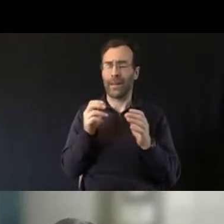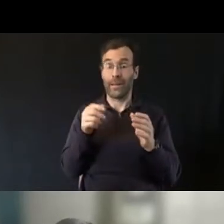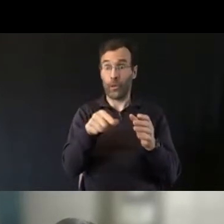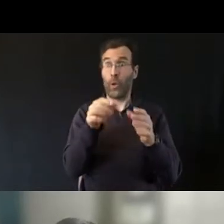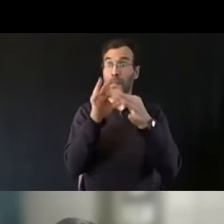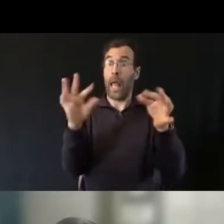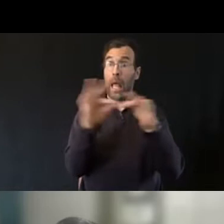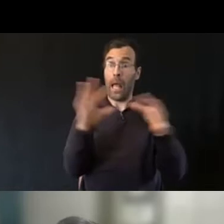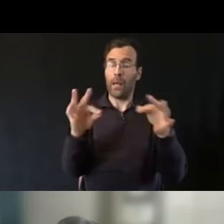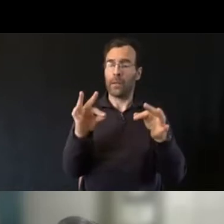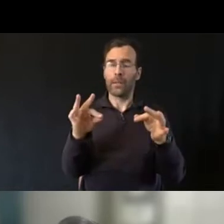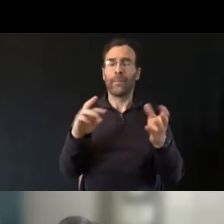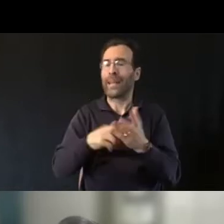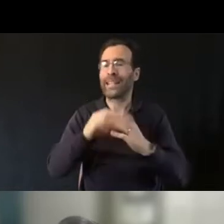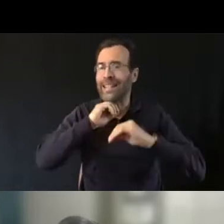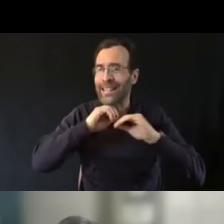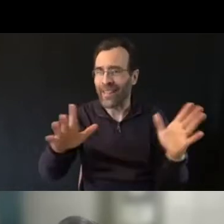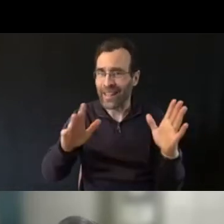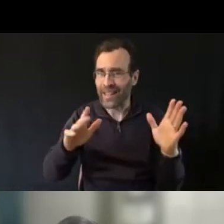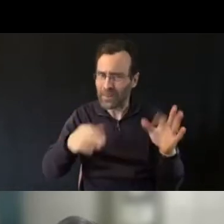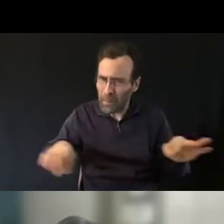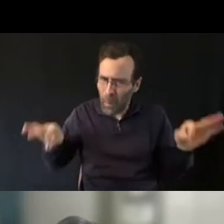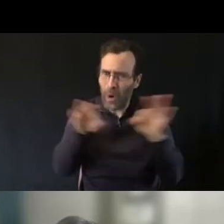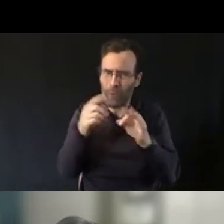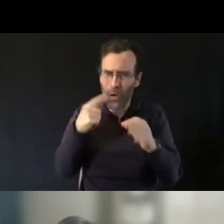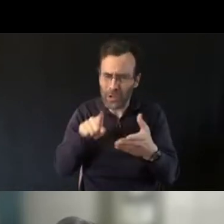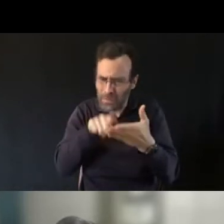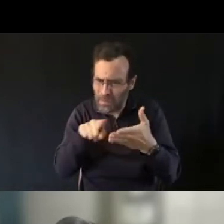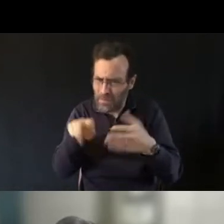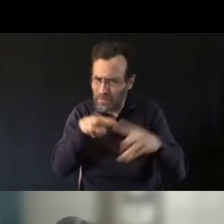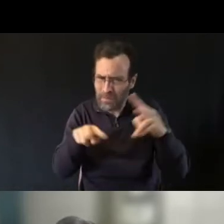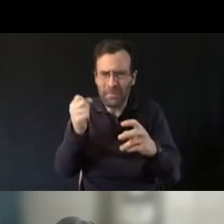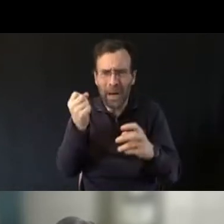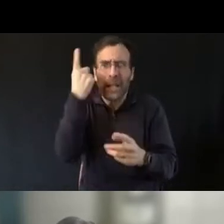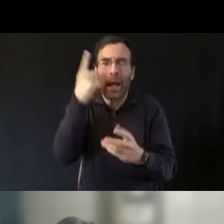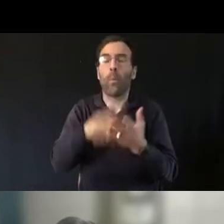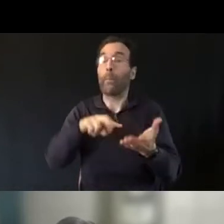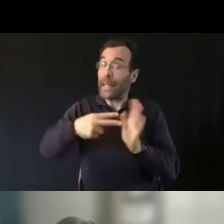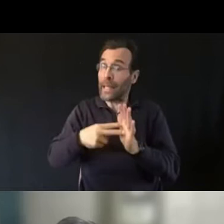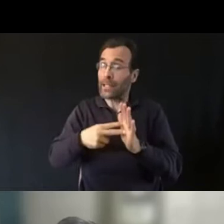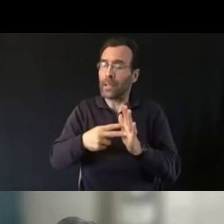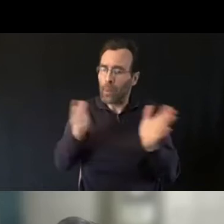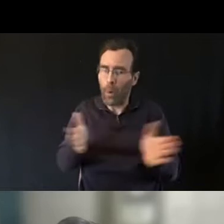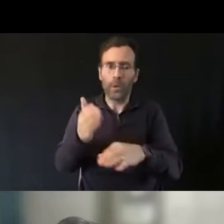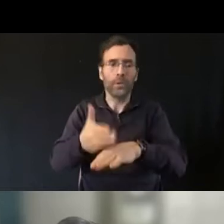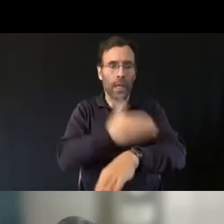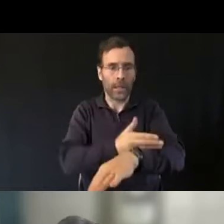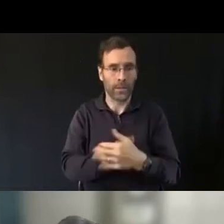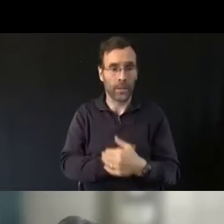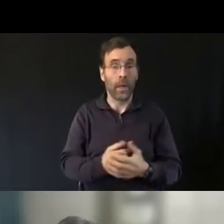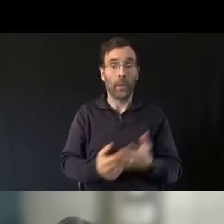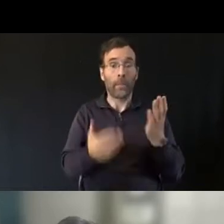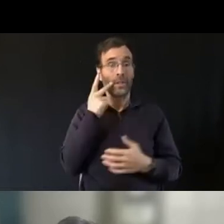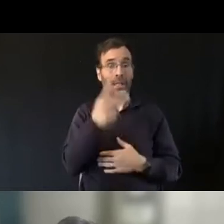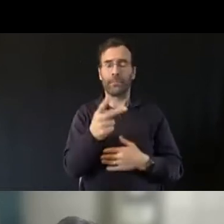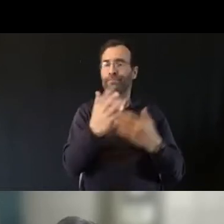we all take time to understand their significance and promote change. And I really appreciate this image that you may see on your screen, that no